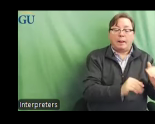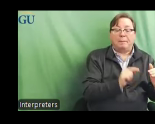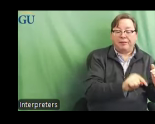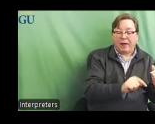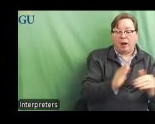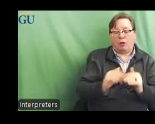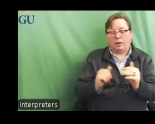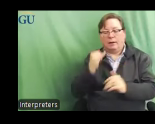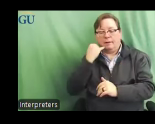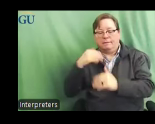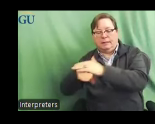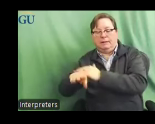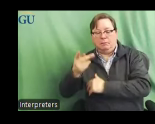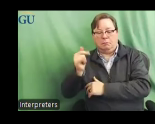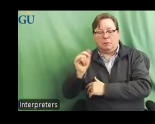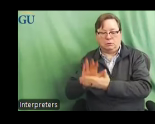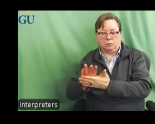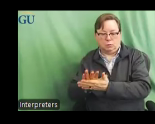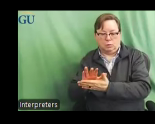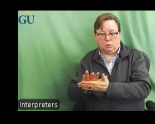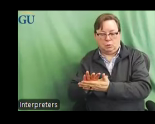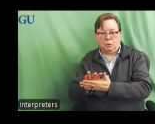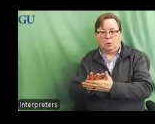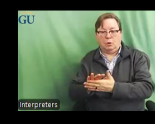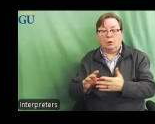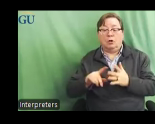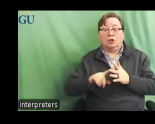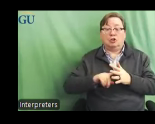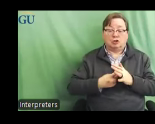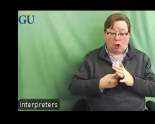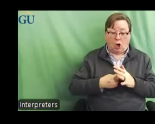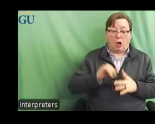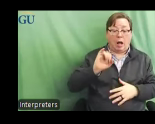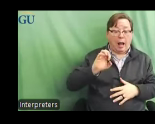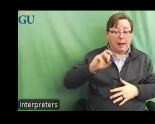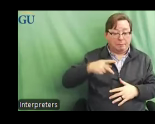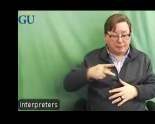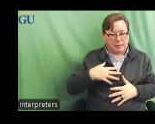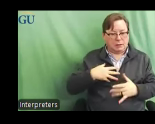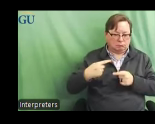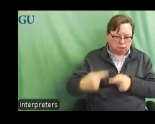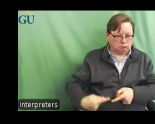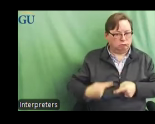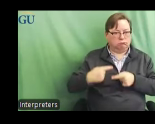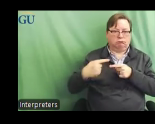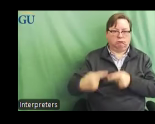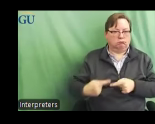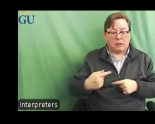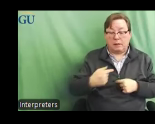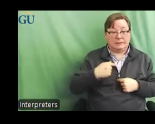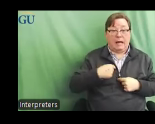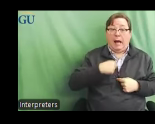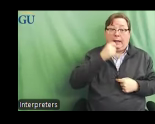public school. We did start IEP. We had a lot of struggles with IEP because I didn't understand